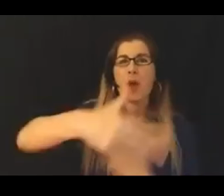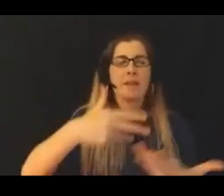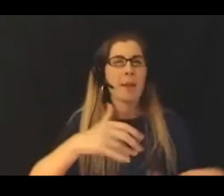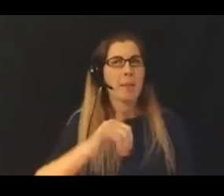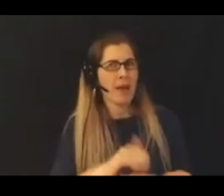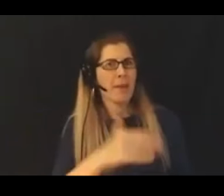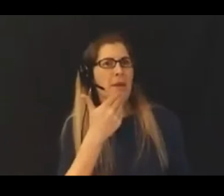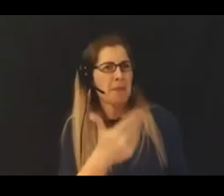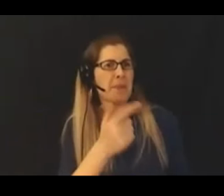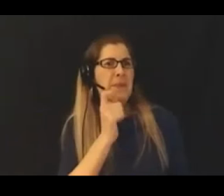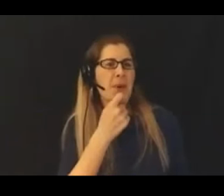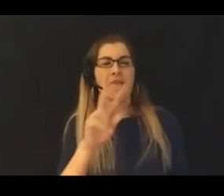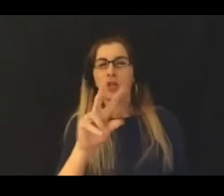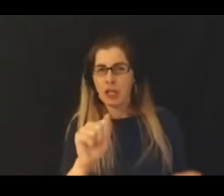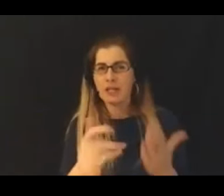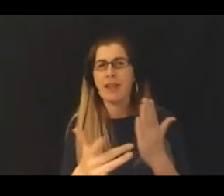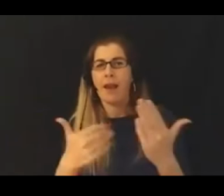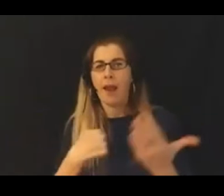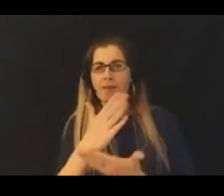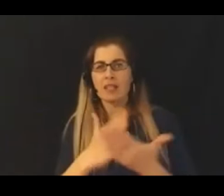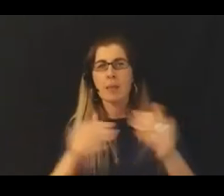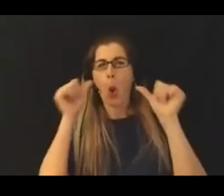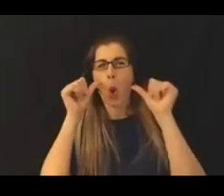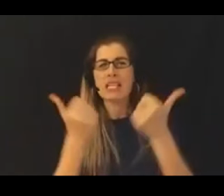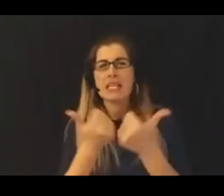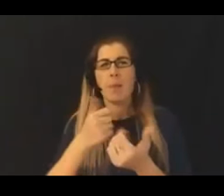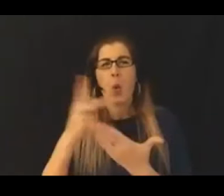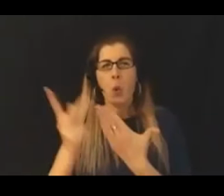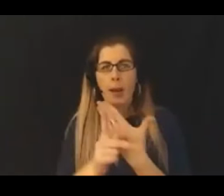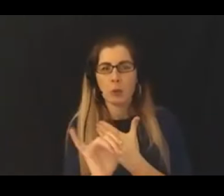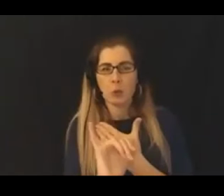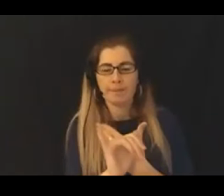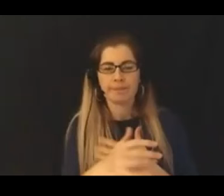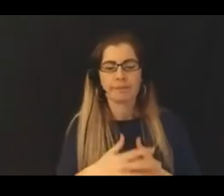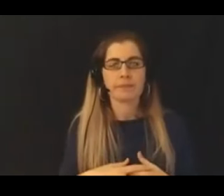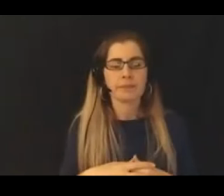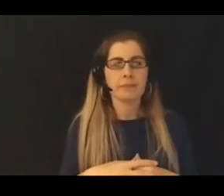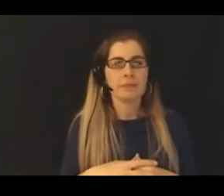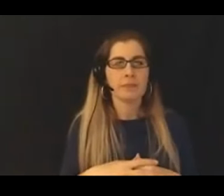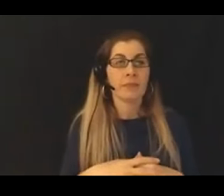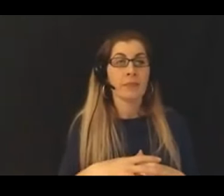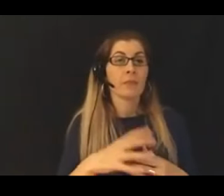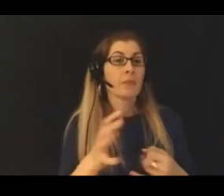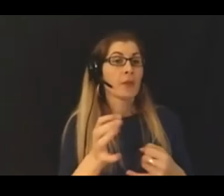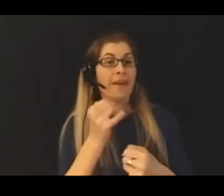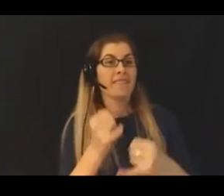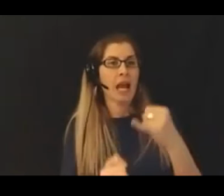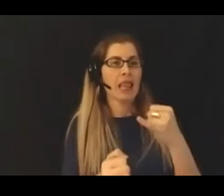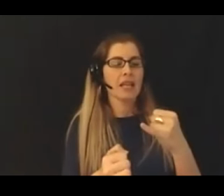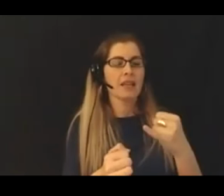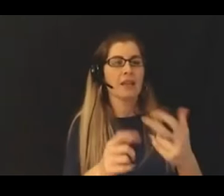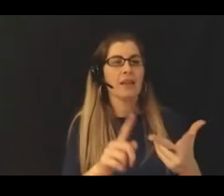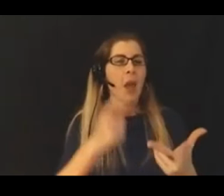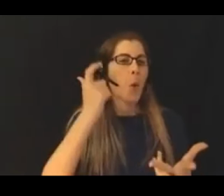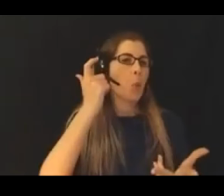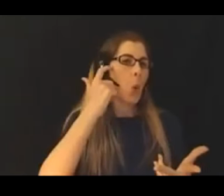Virginia Tech has some autism programs, so we're hoping to link up. And then finally, you know, getting into some of the underlying